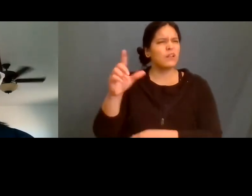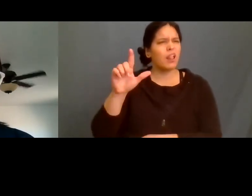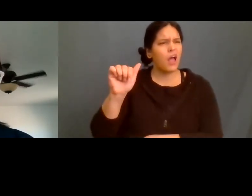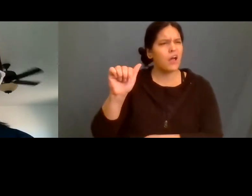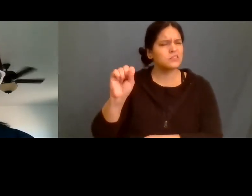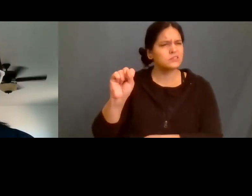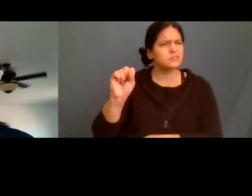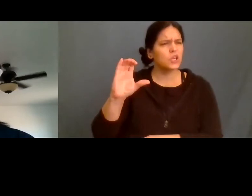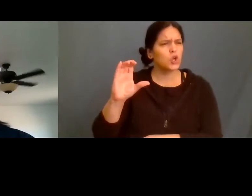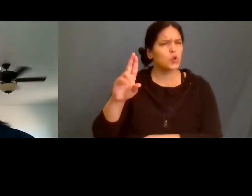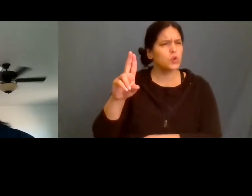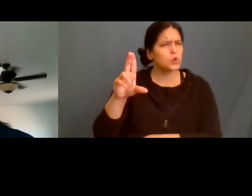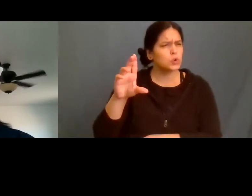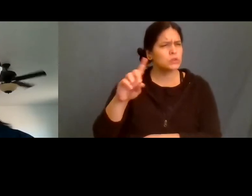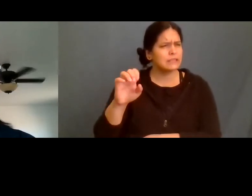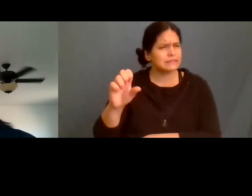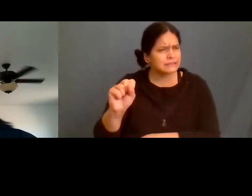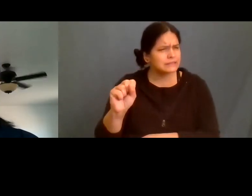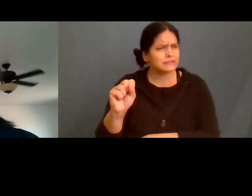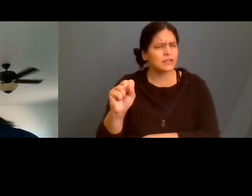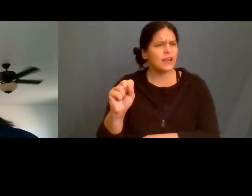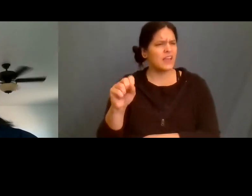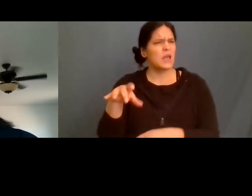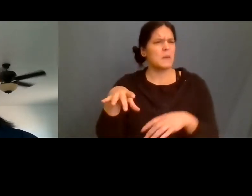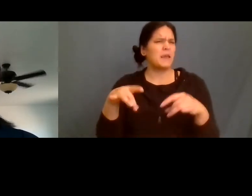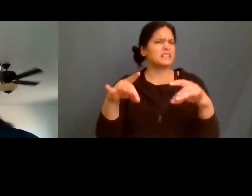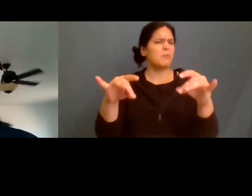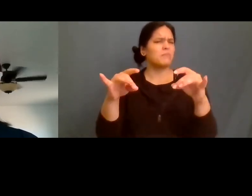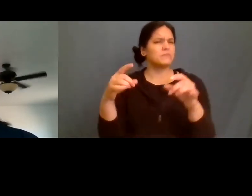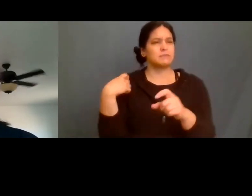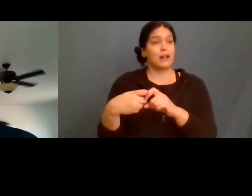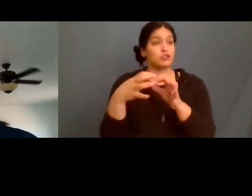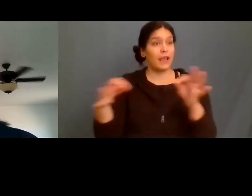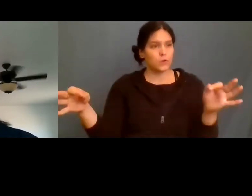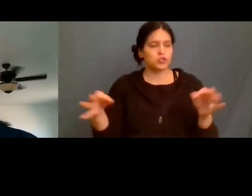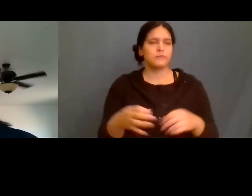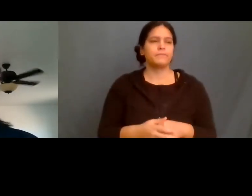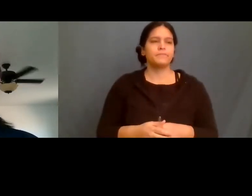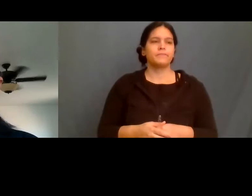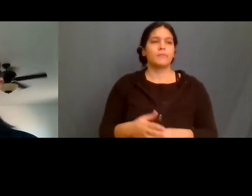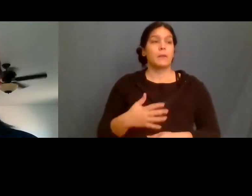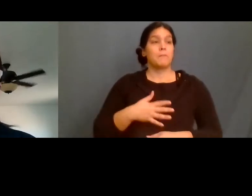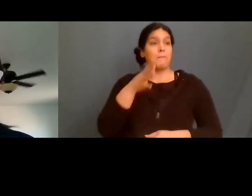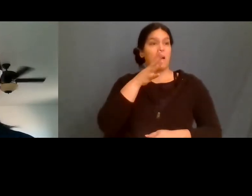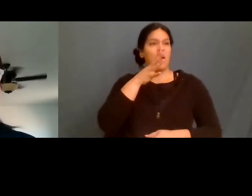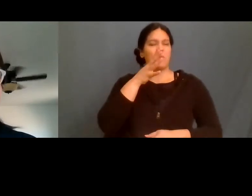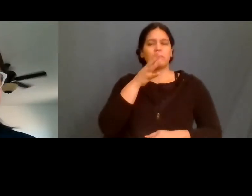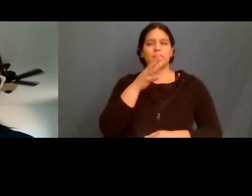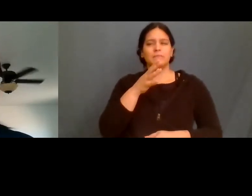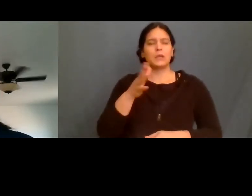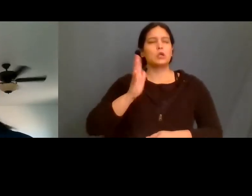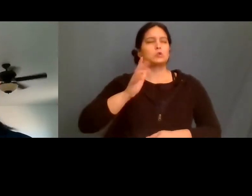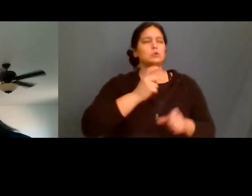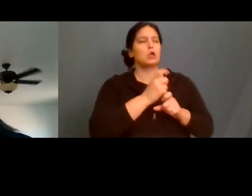spoke up, he picked up the language, and my mom would say, oh, he had a Spanish girlfriend too. So I don't